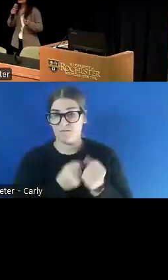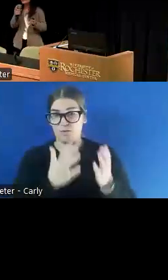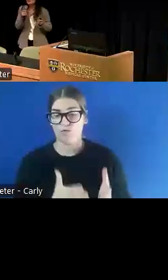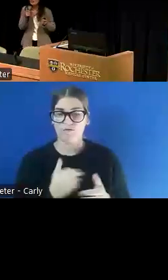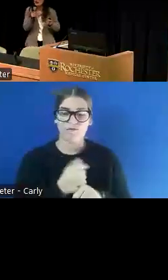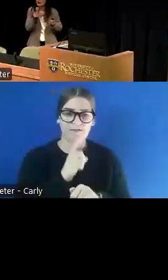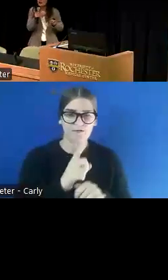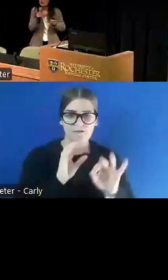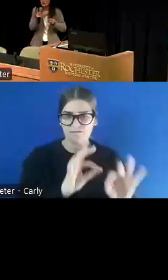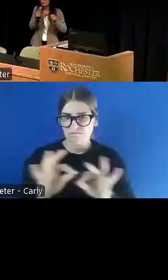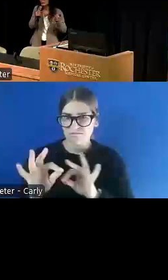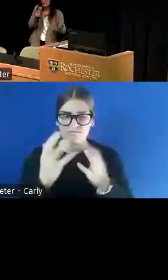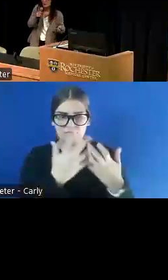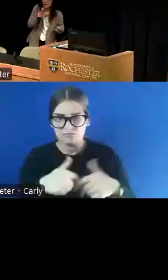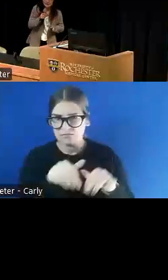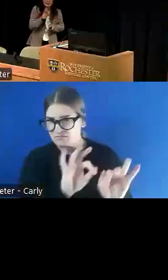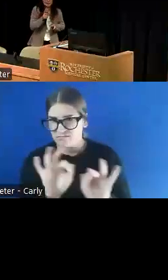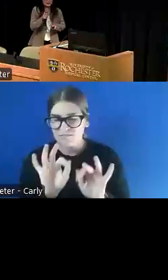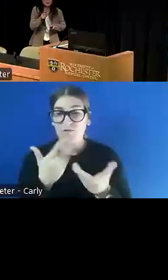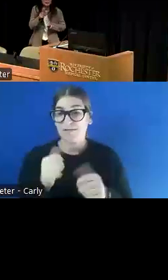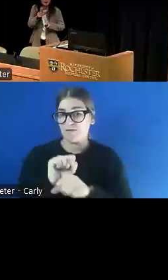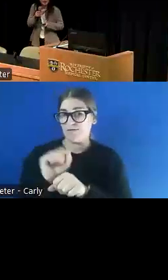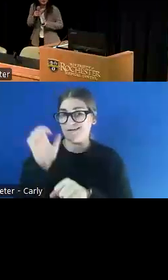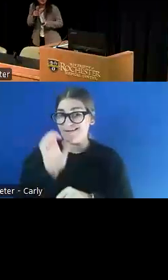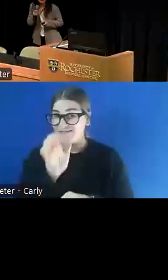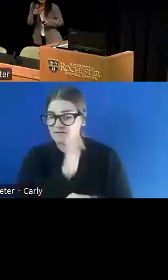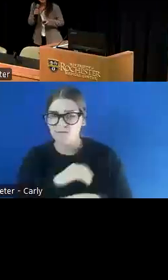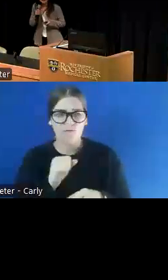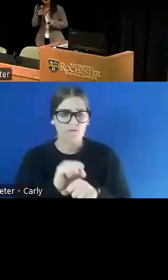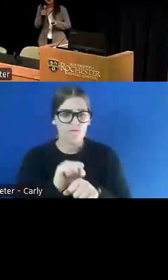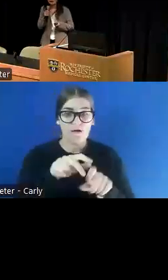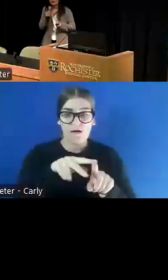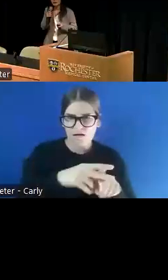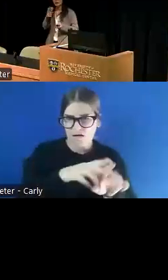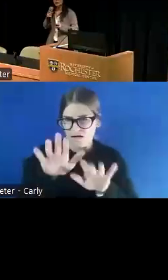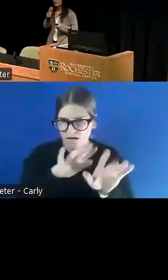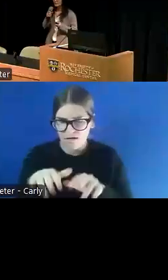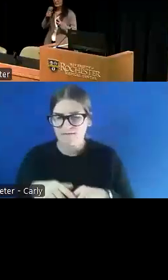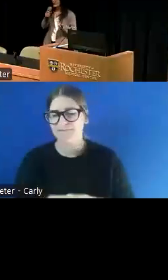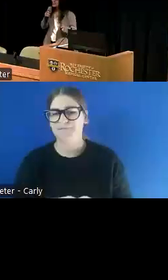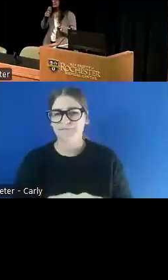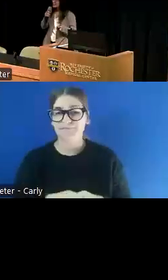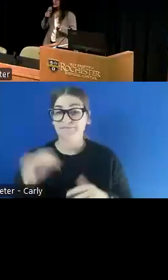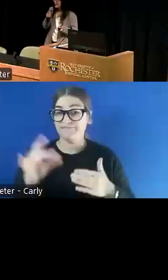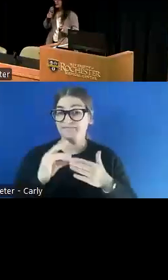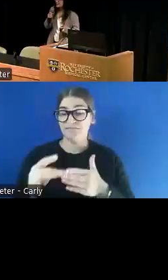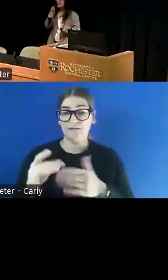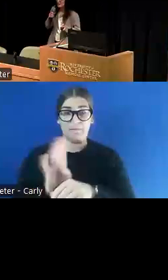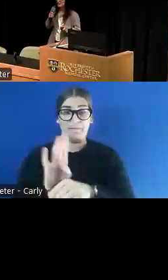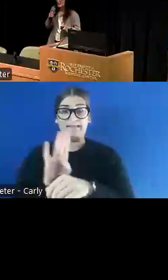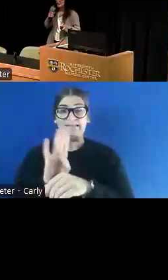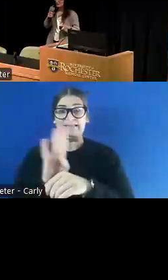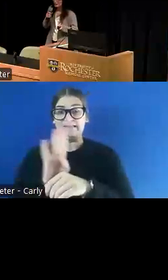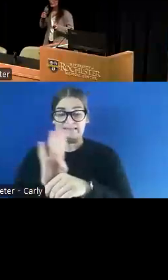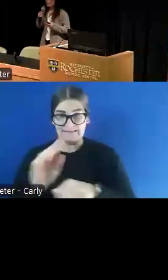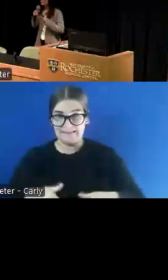mechanics, or they might be working in a cafeteria. And so they are leading very busy lives,